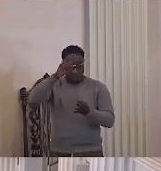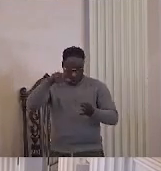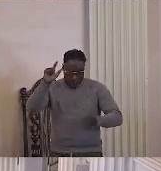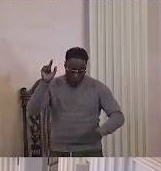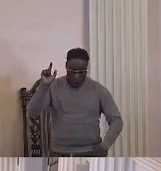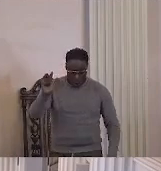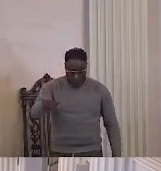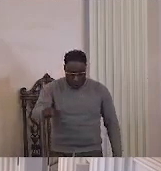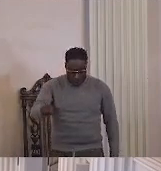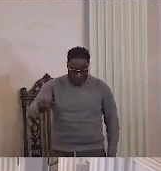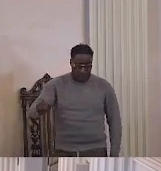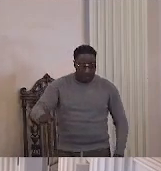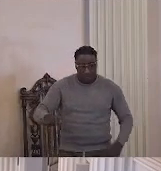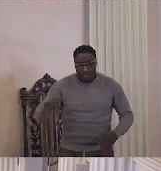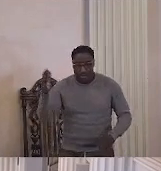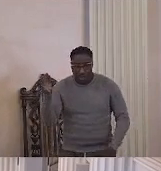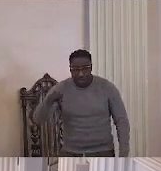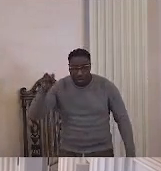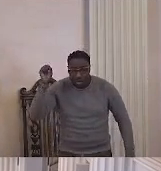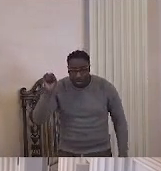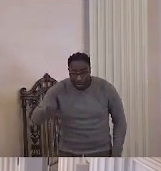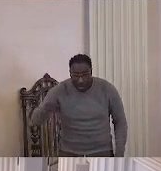clap your hands, yeah, yeah.